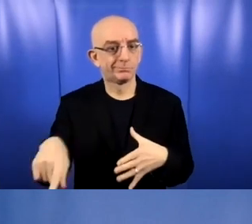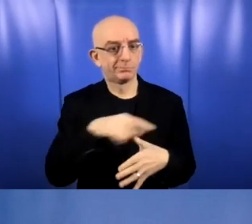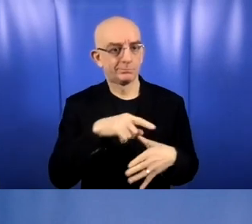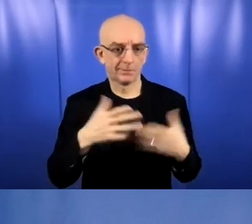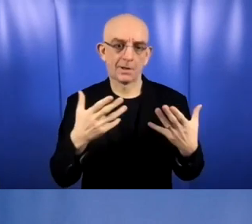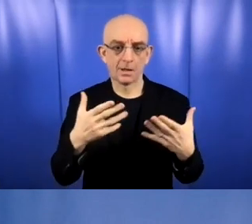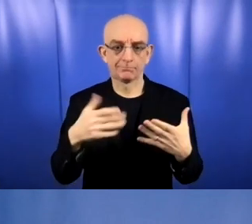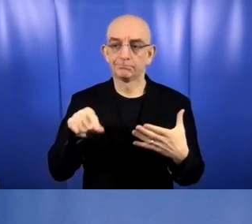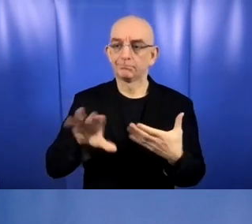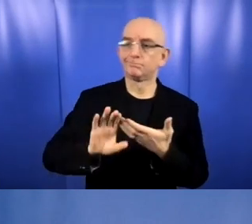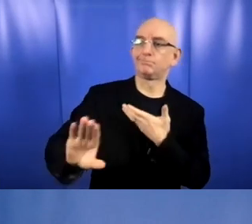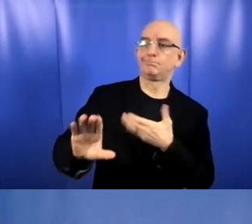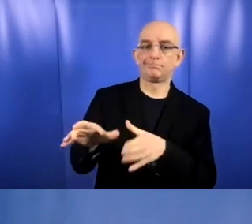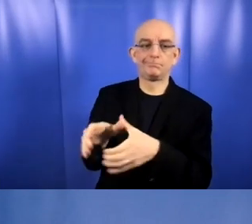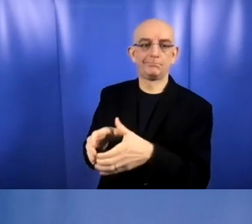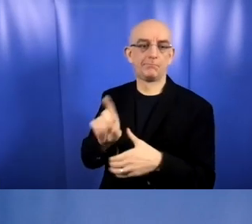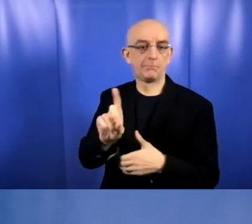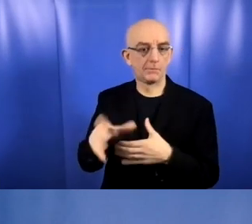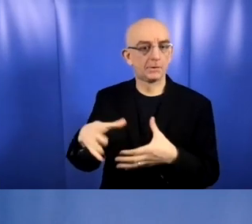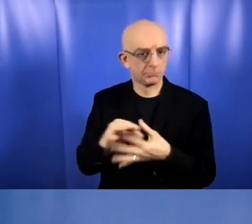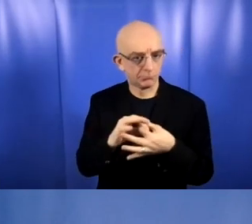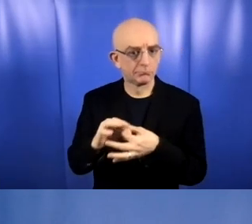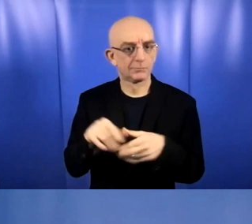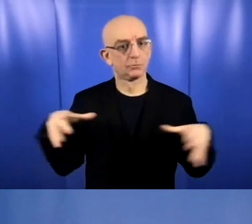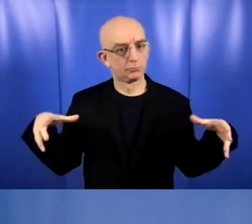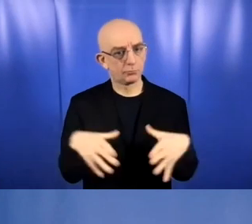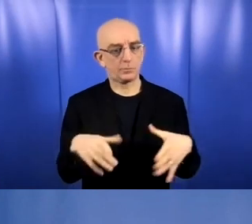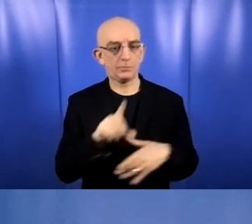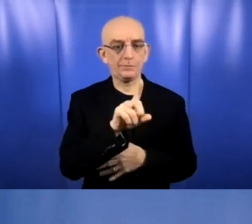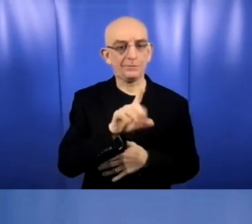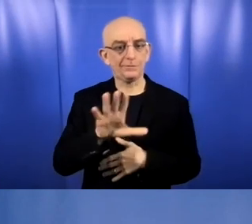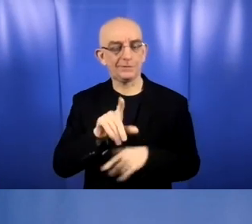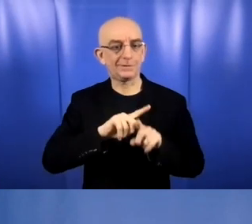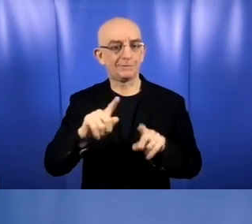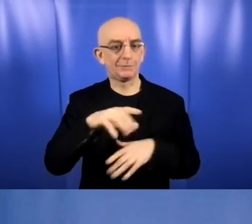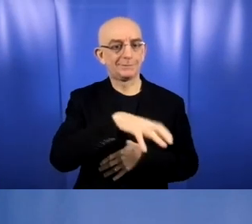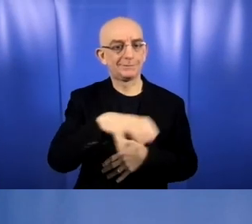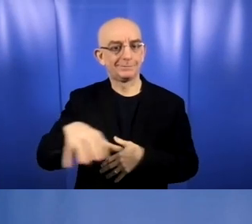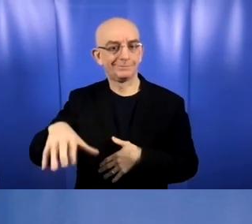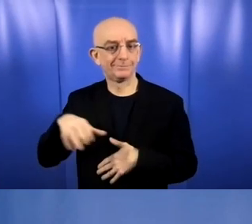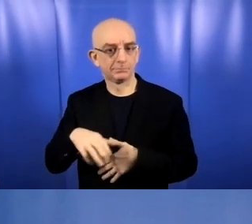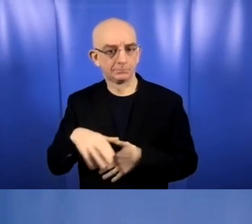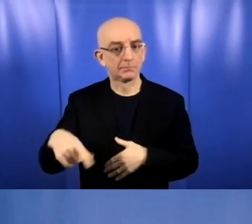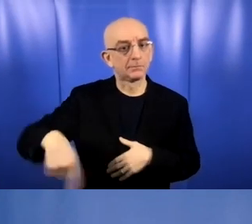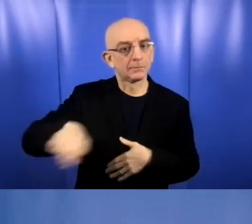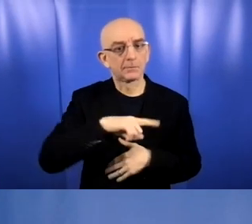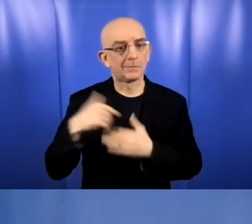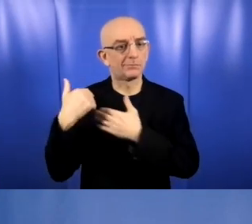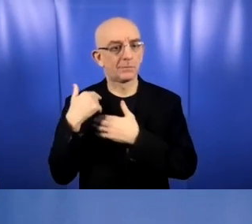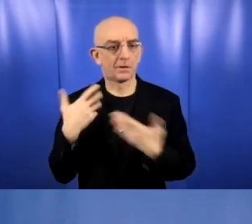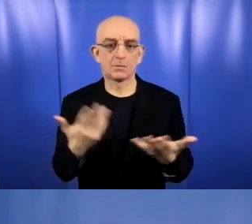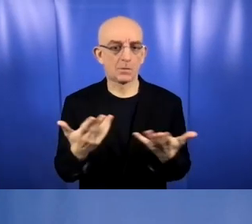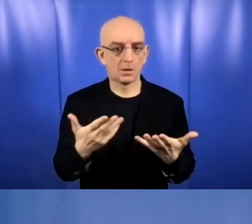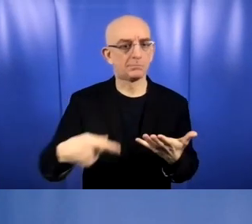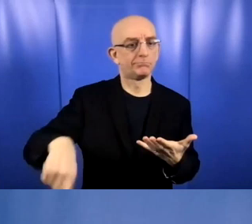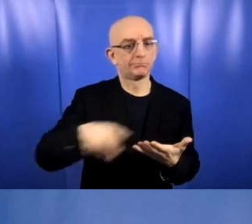Those ideas also came to the fore in one of the panels from South and Central America, dealing